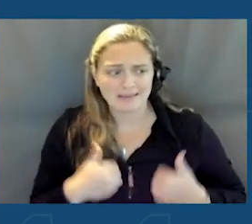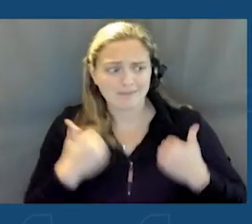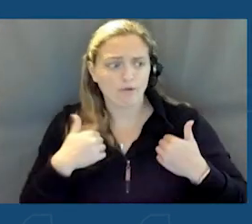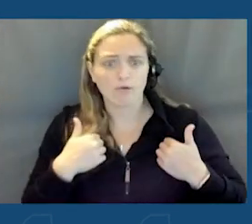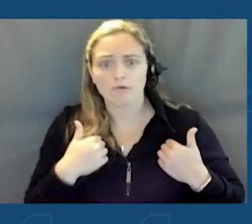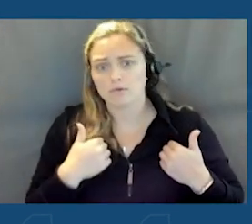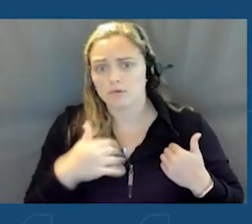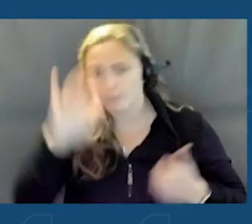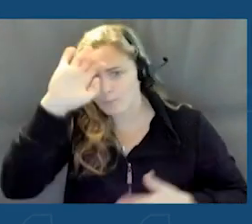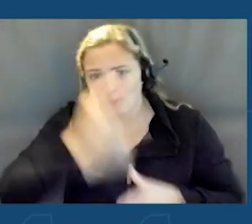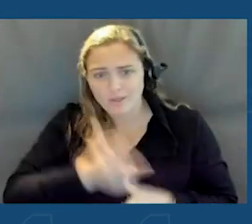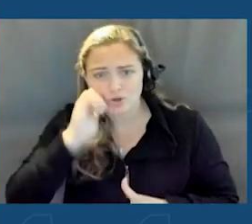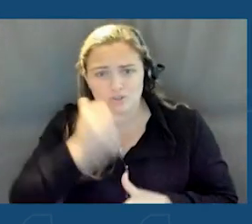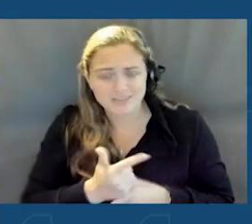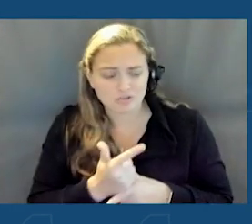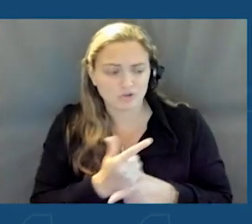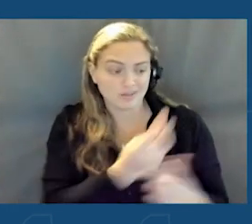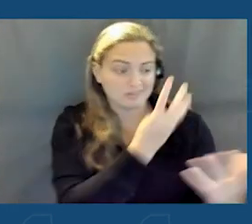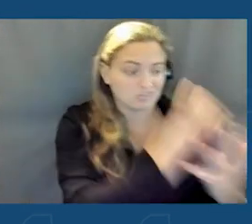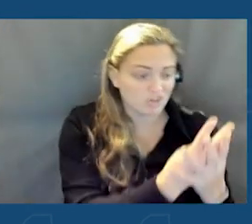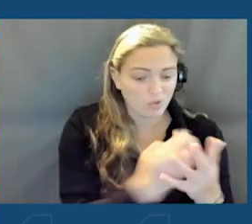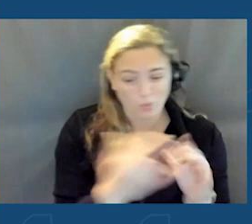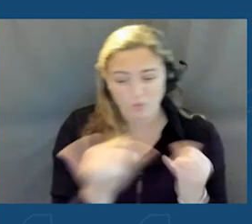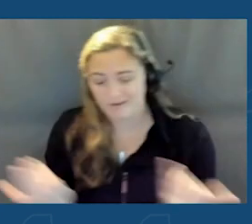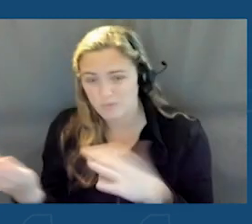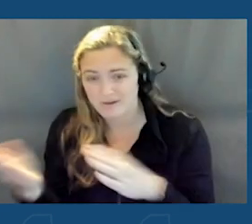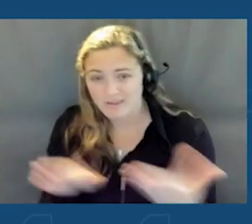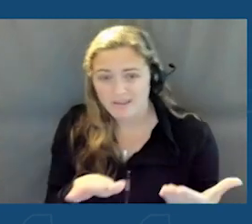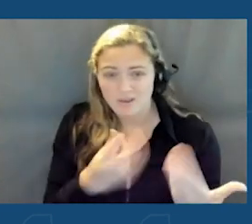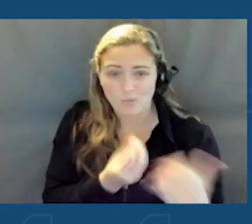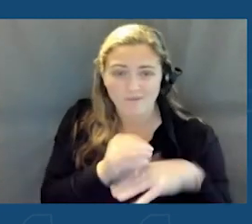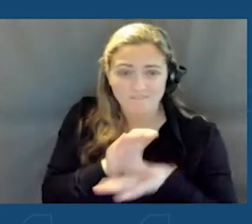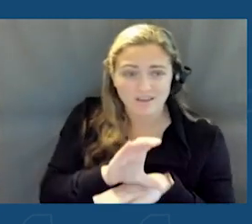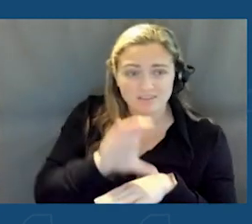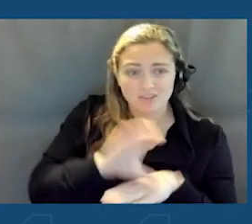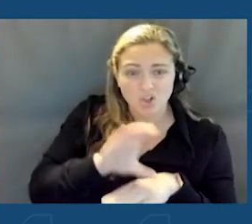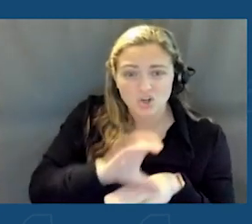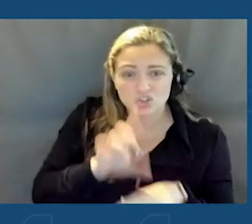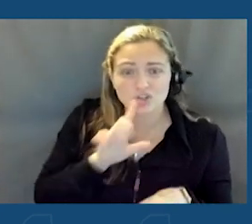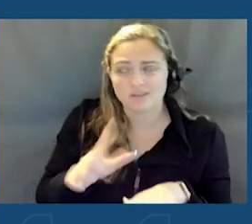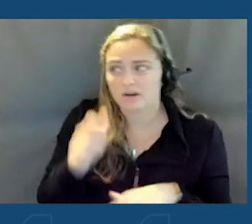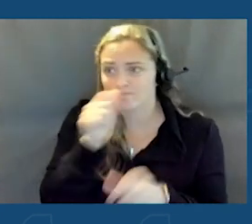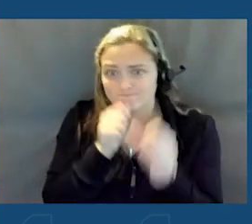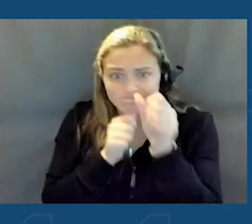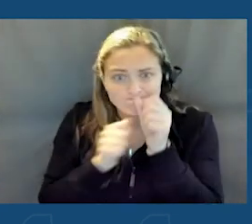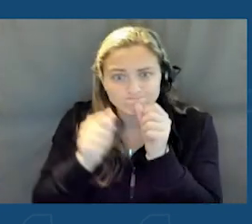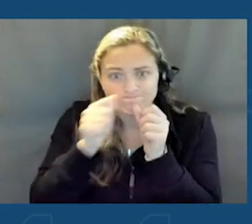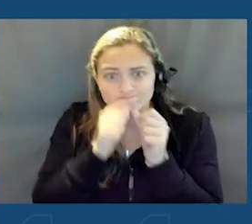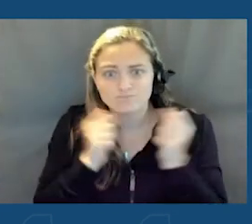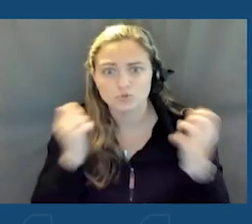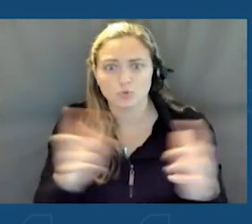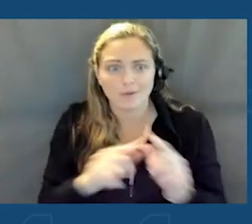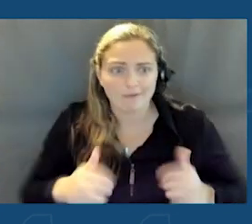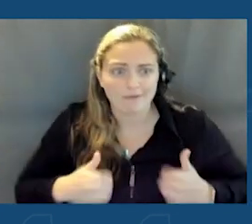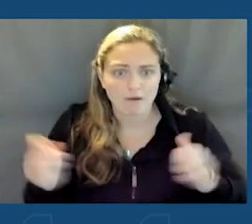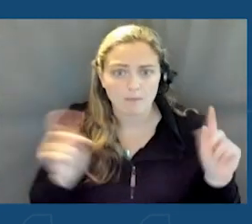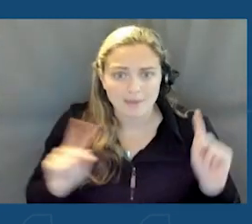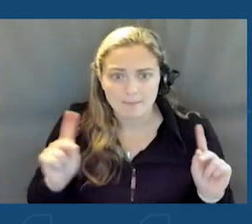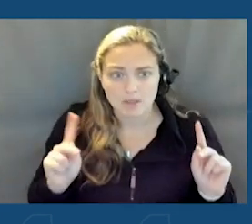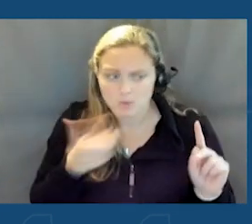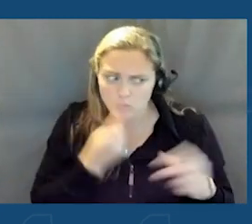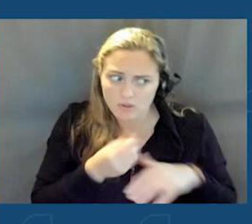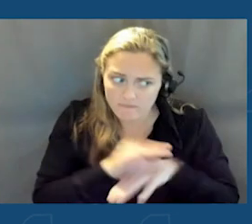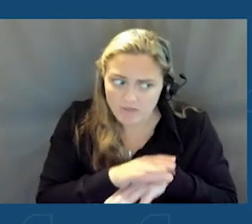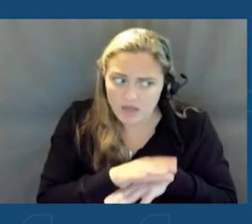or dead. And it affects the clergy, who are bearing far too many young people. I mean, this has an effect, has a